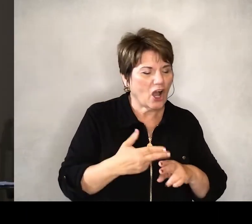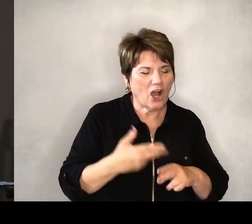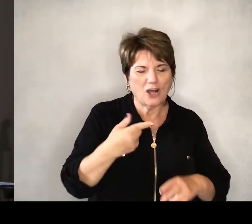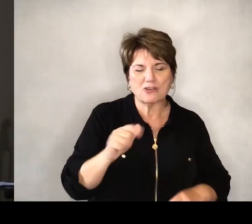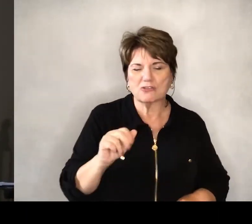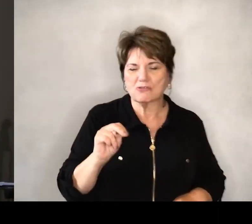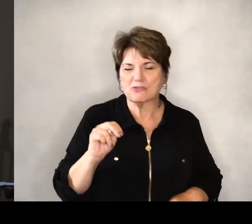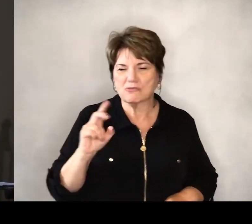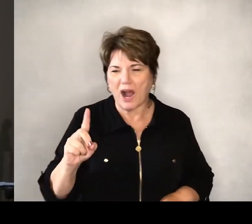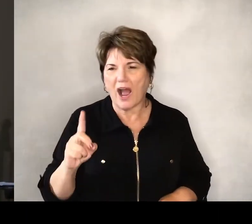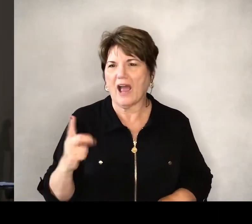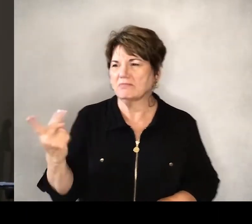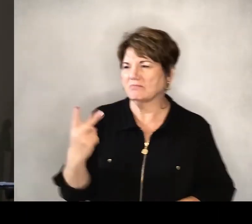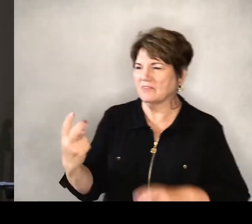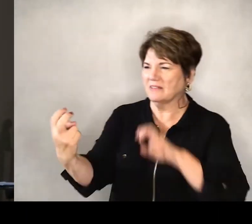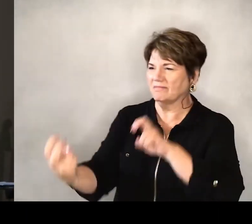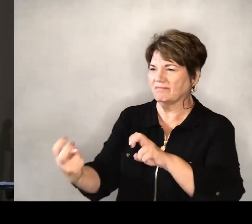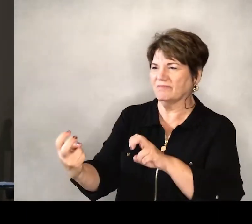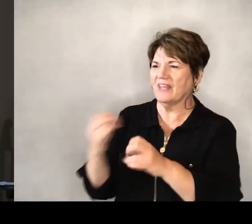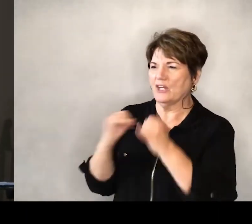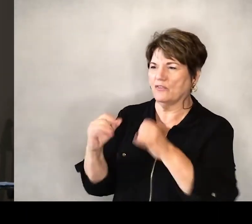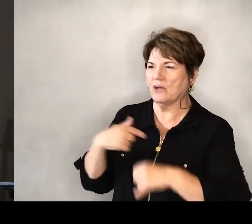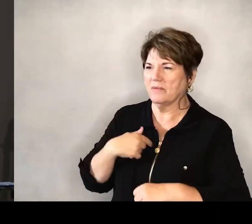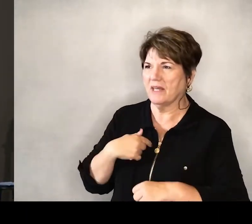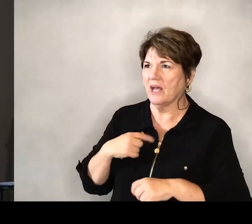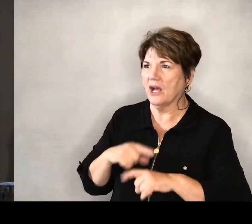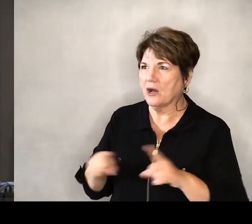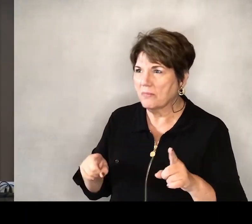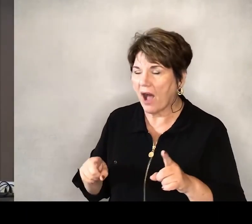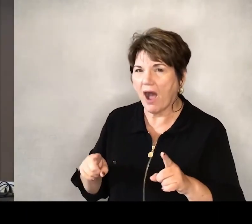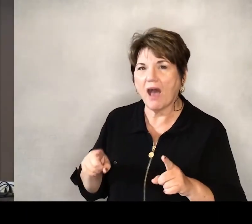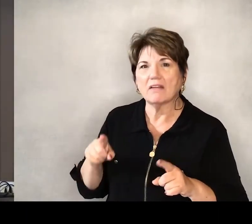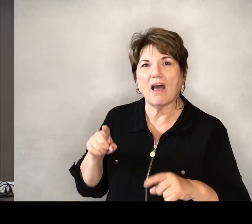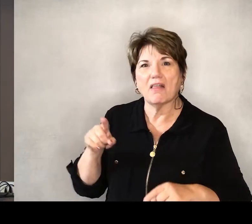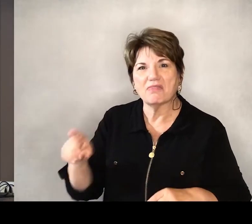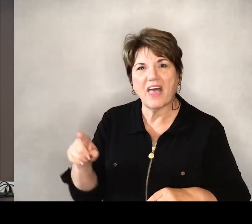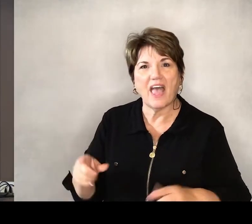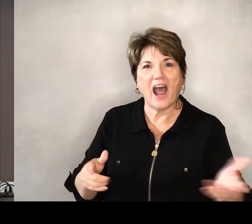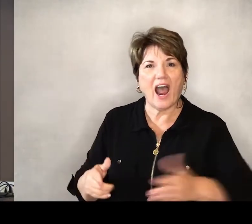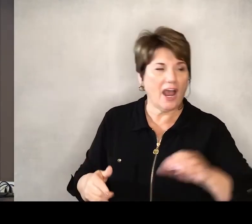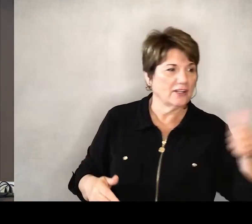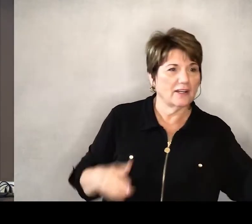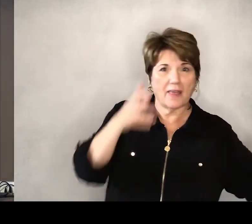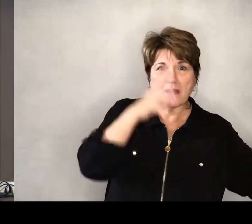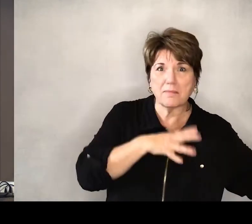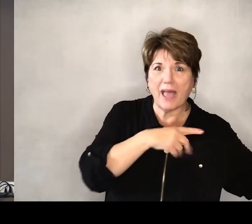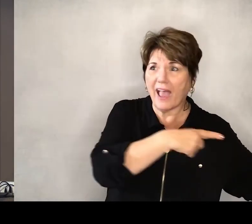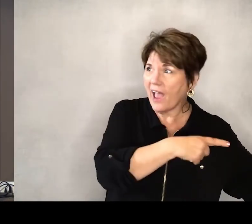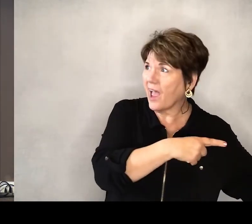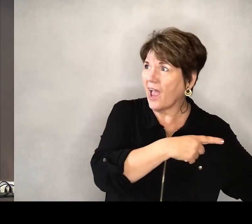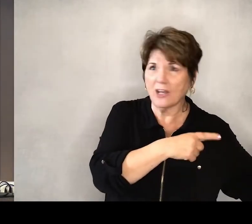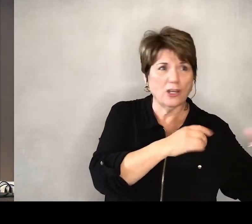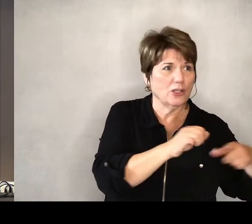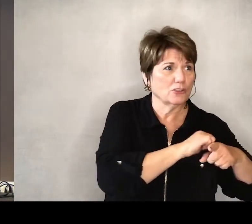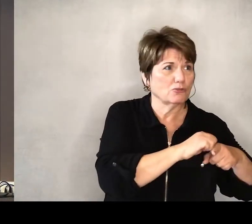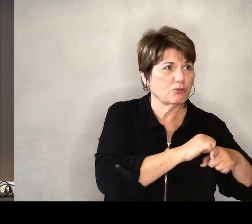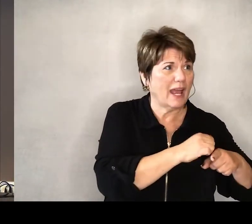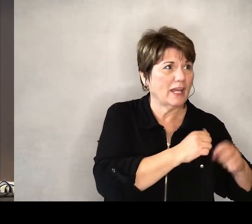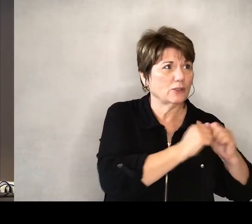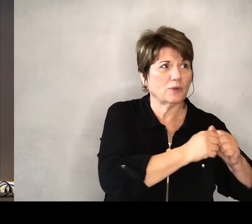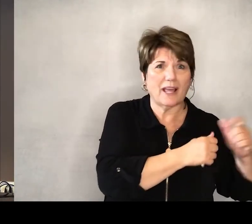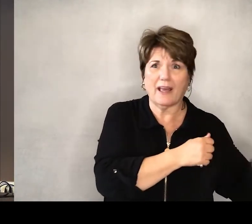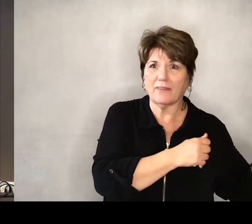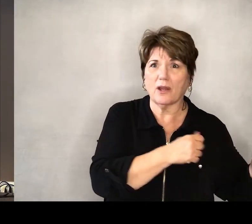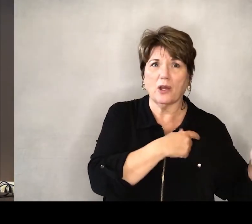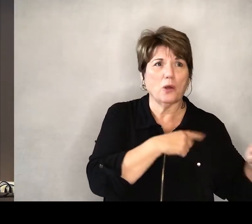going to go swimmingly well, and they decided to hire a guy that I actually met at the interim training that was with me doing the interim training. Actually, the two of us actually